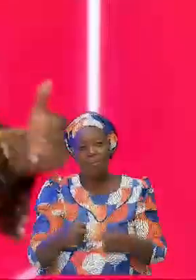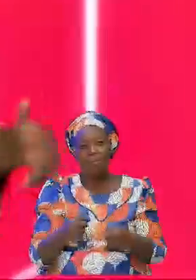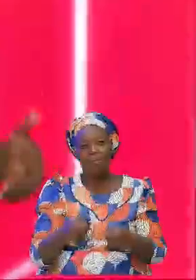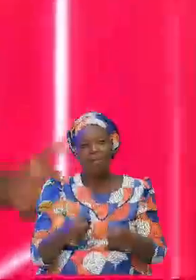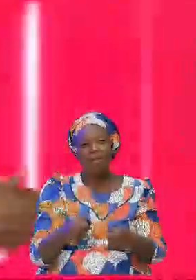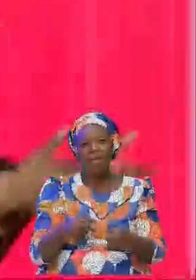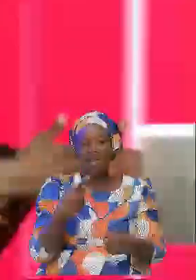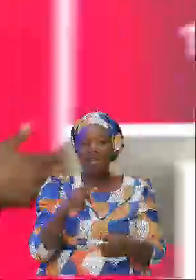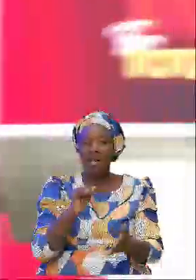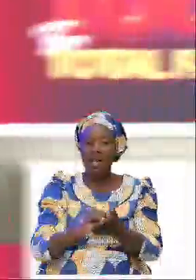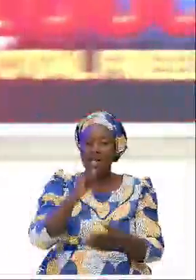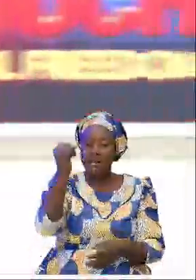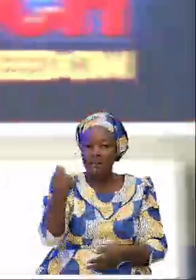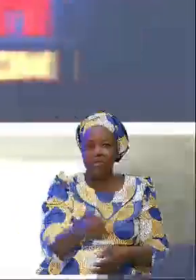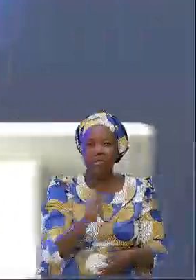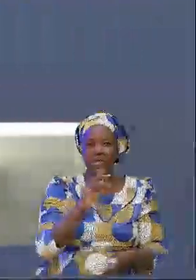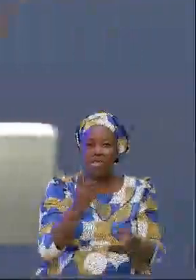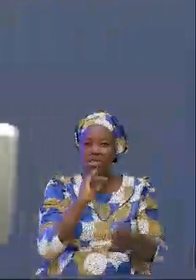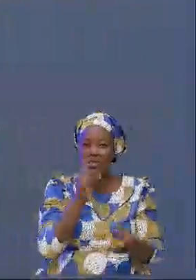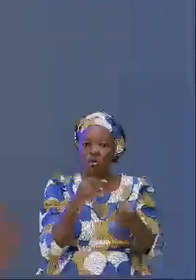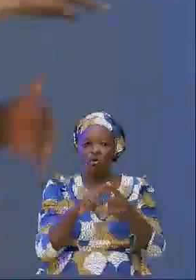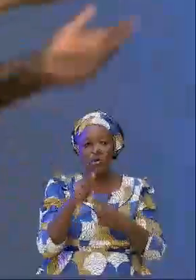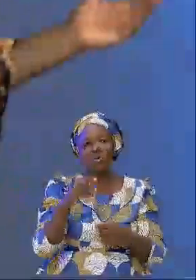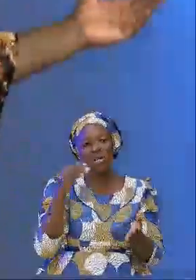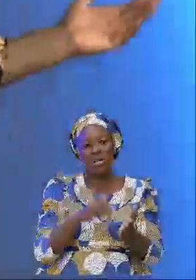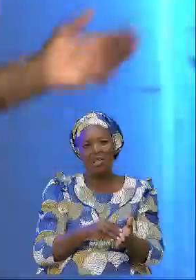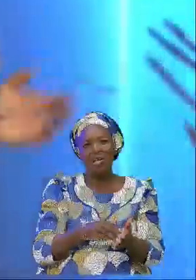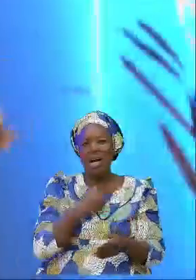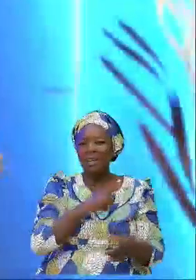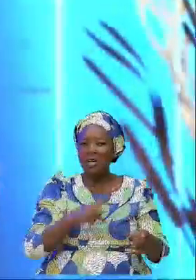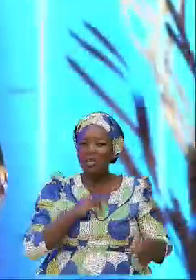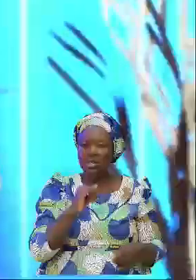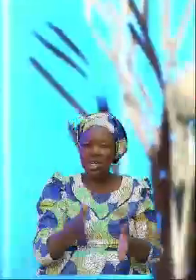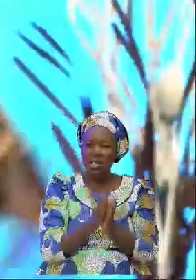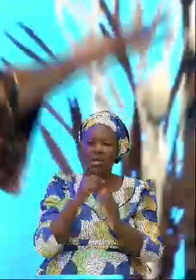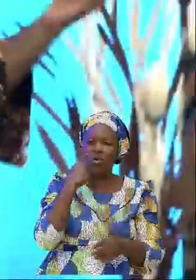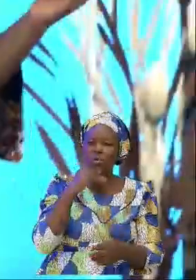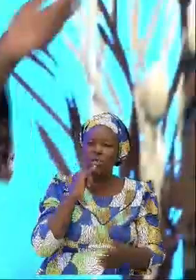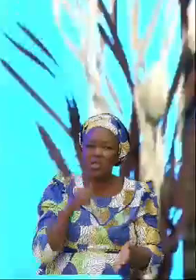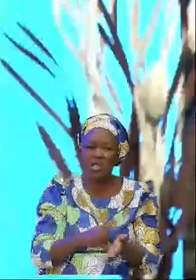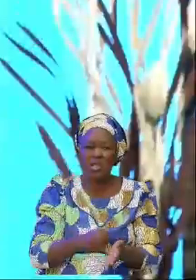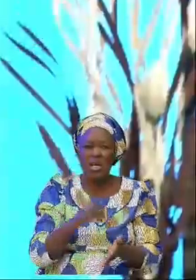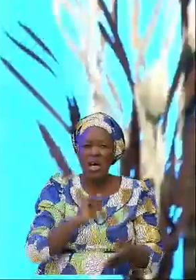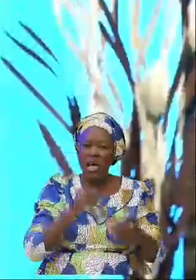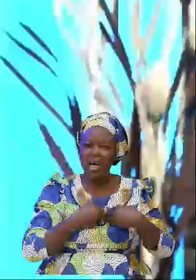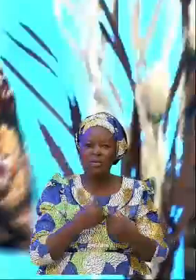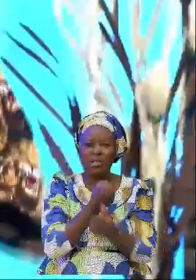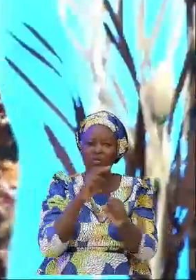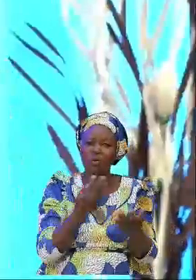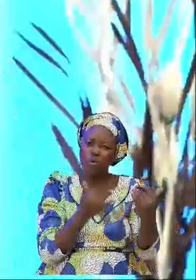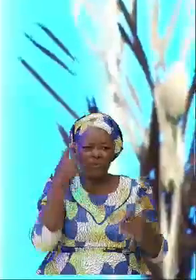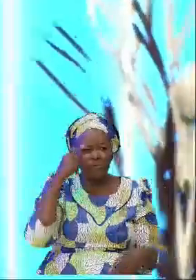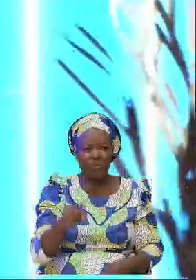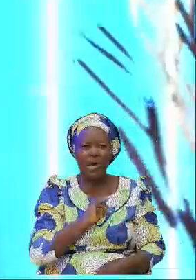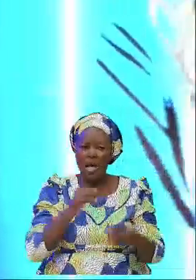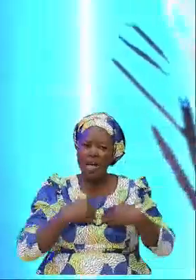us therefore come. The invitation is coming to you again. And the Lord is asking, who is